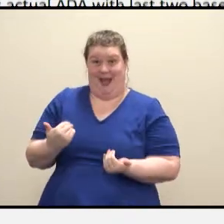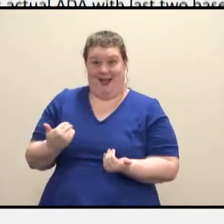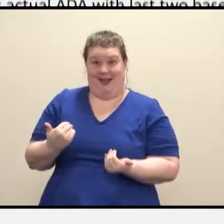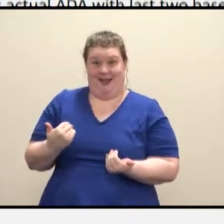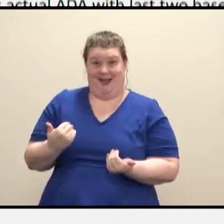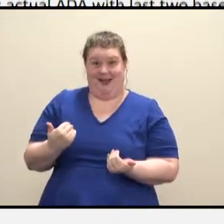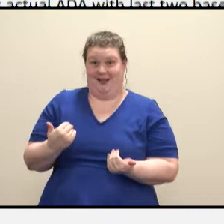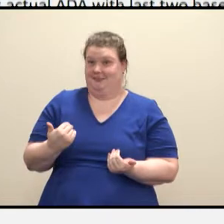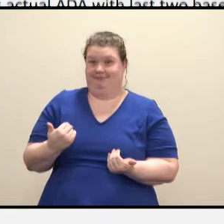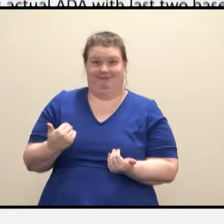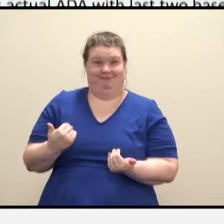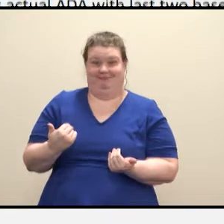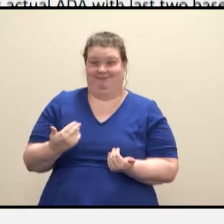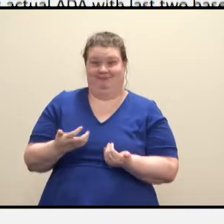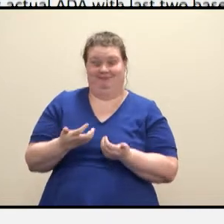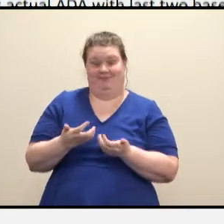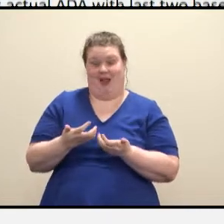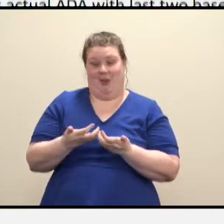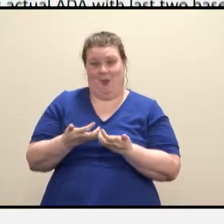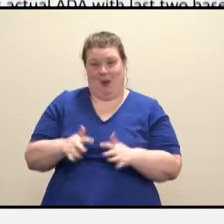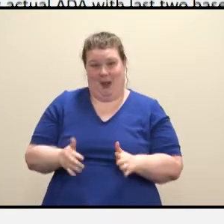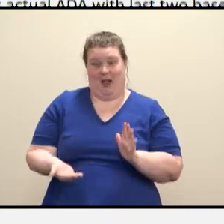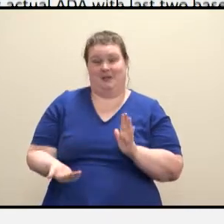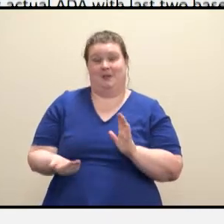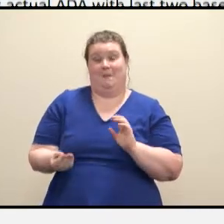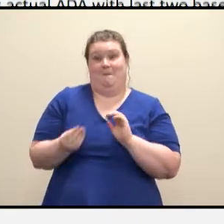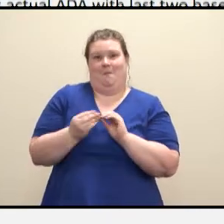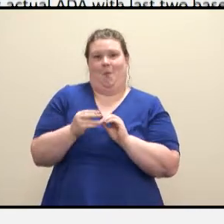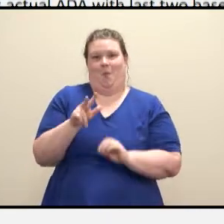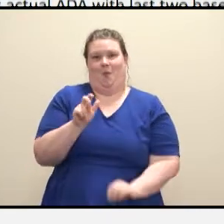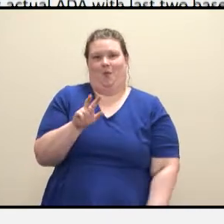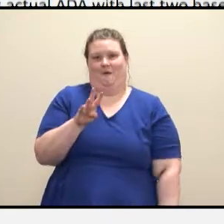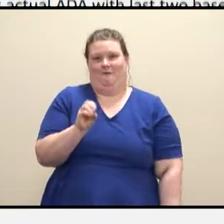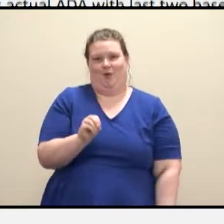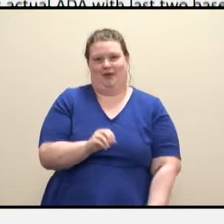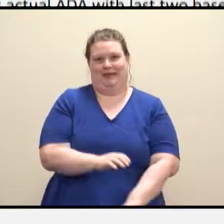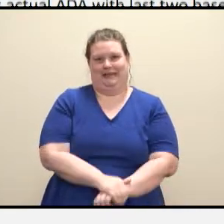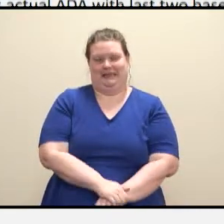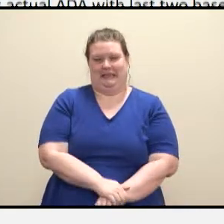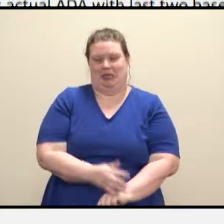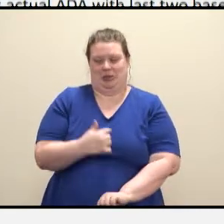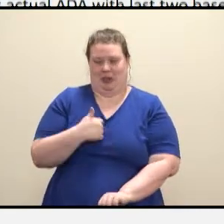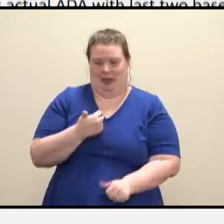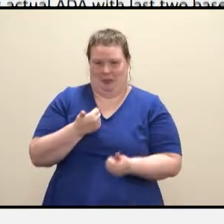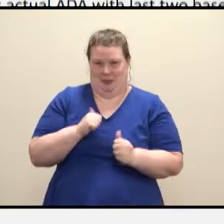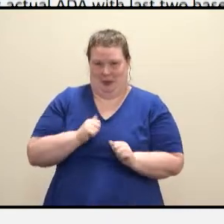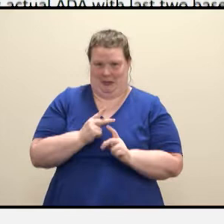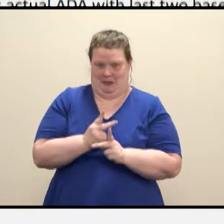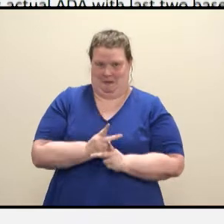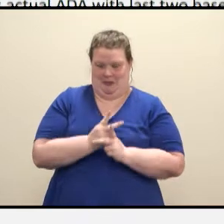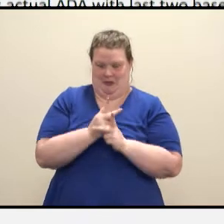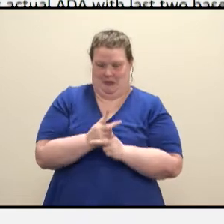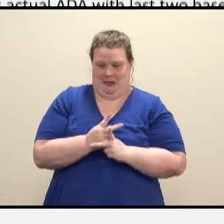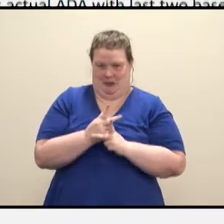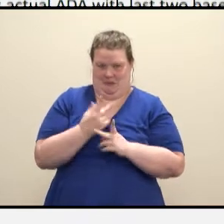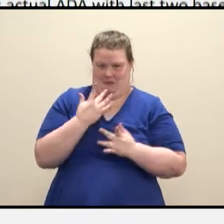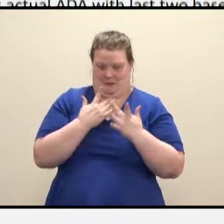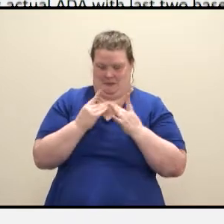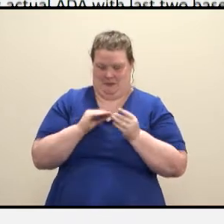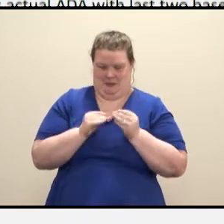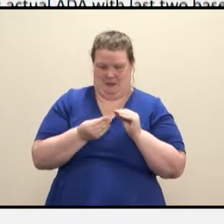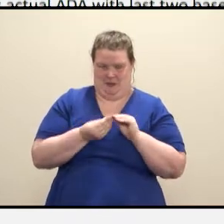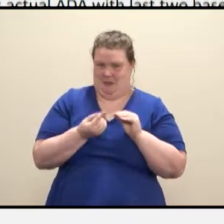And instead, we lost another 340. So I'm being conservative this year because I don't want to